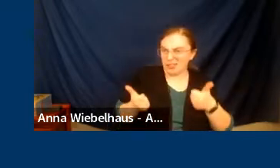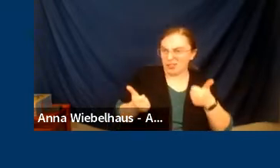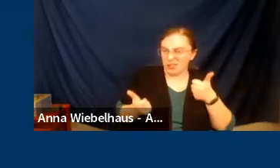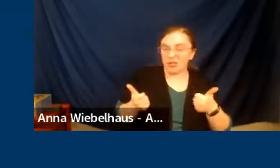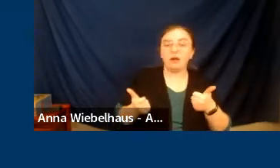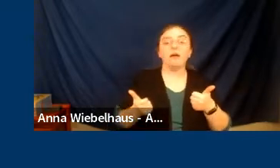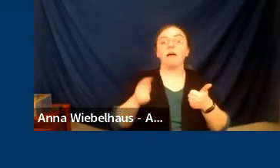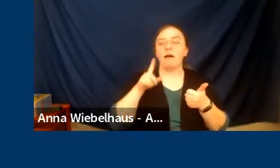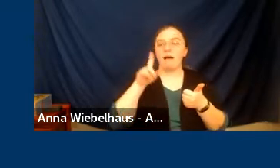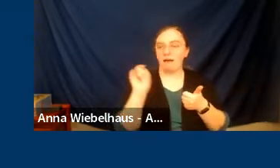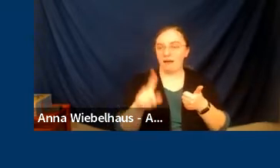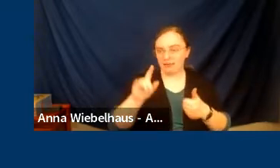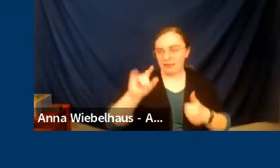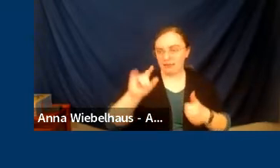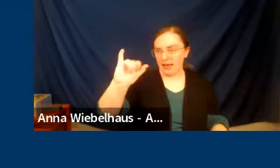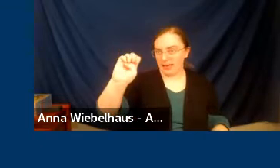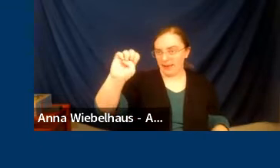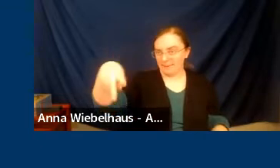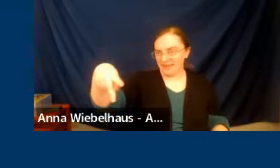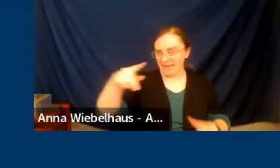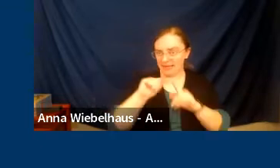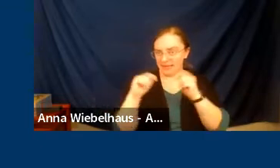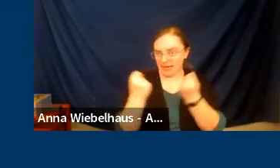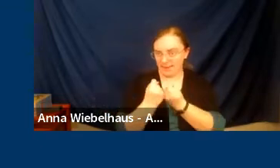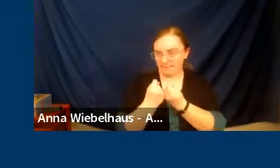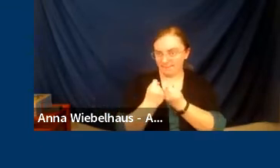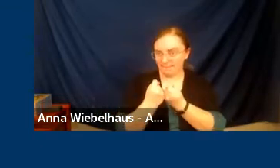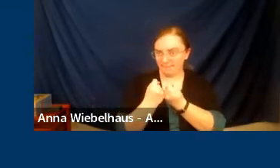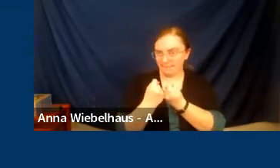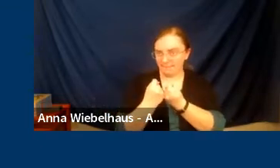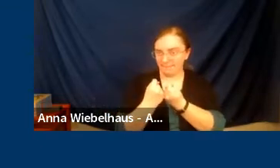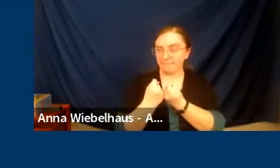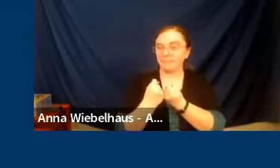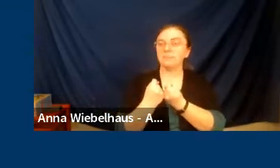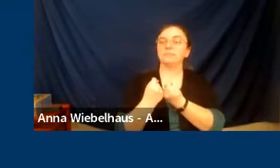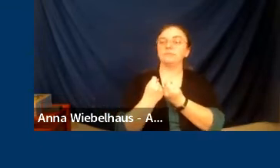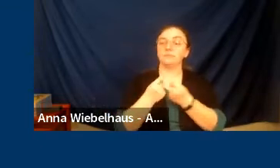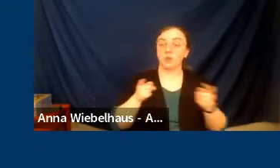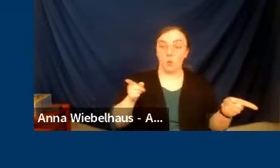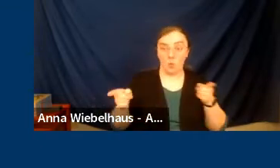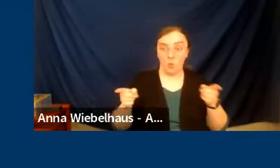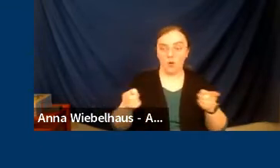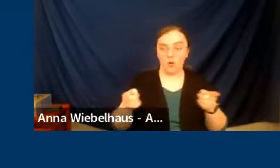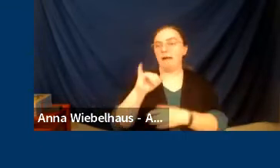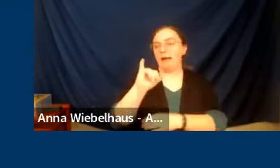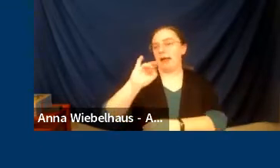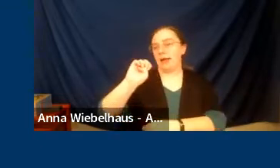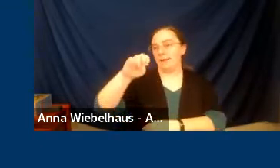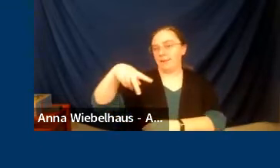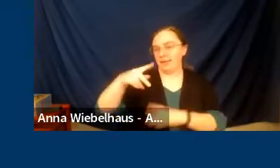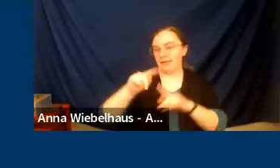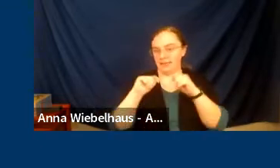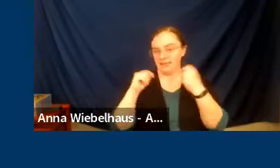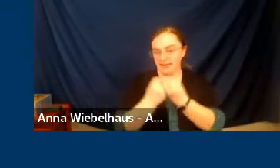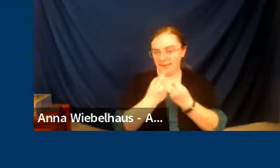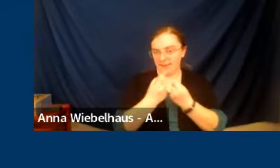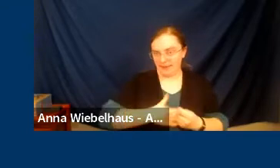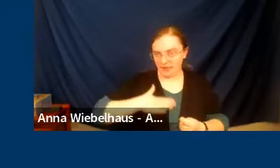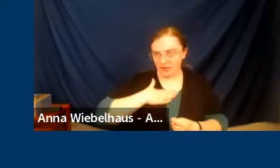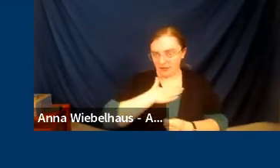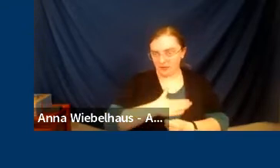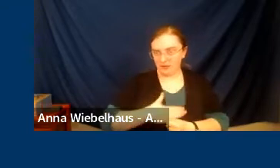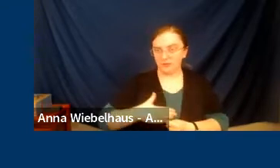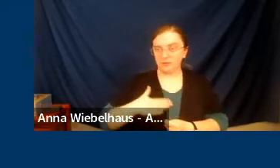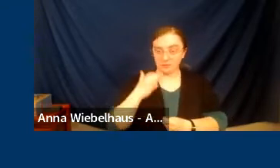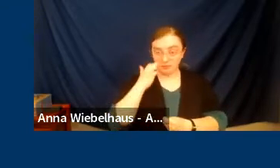have questions about what kindergarten will look in terms of developmental kindergarten or general education kindergarten, that's a great question